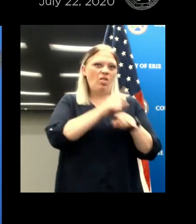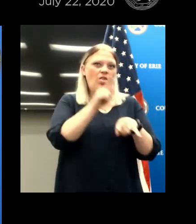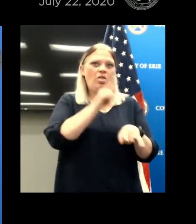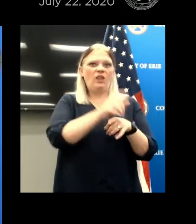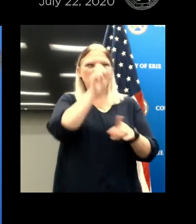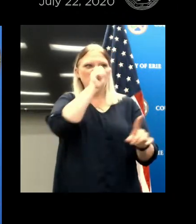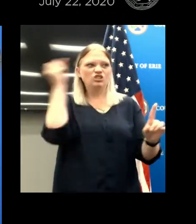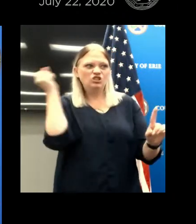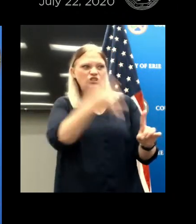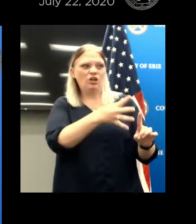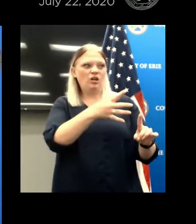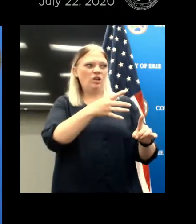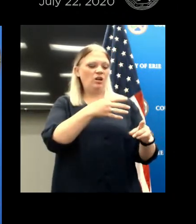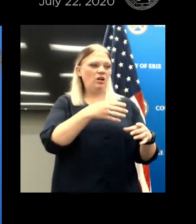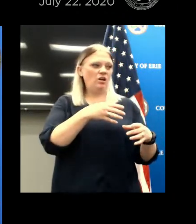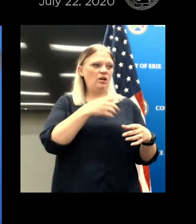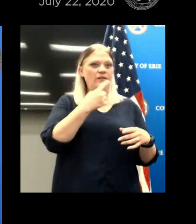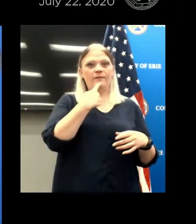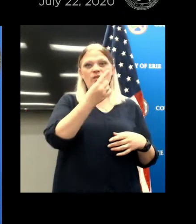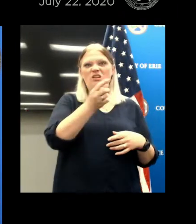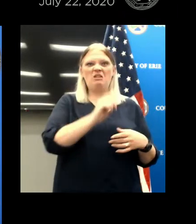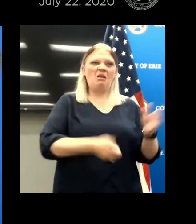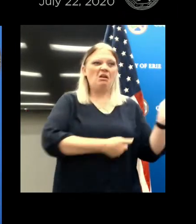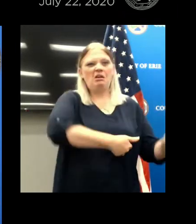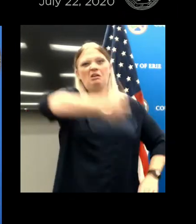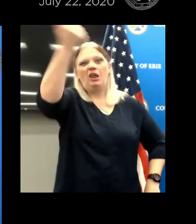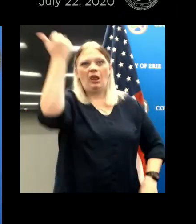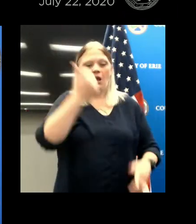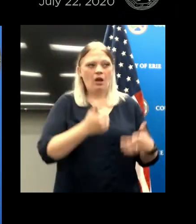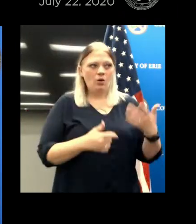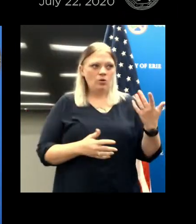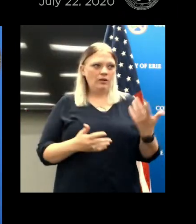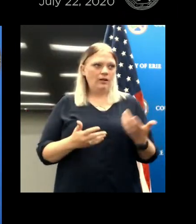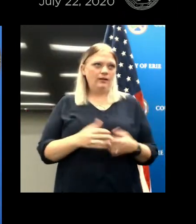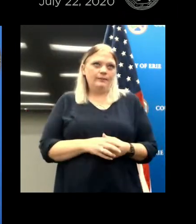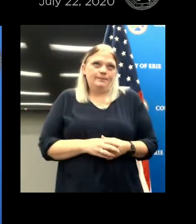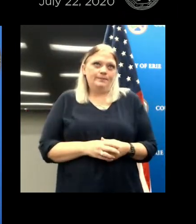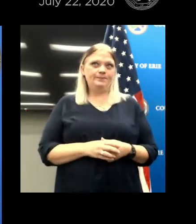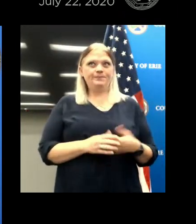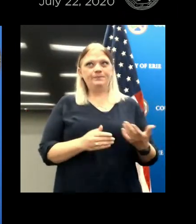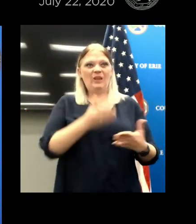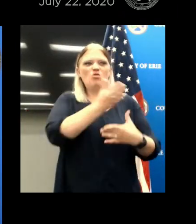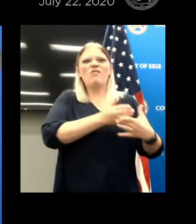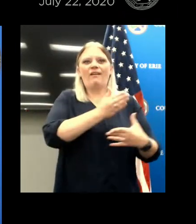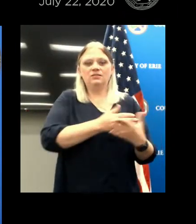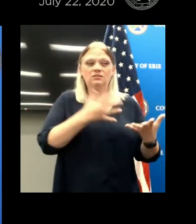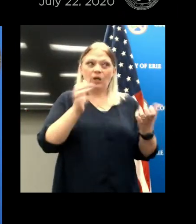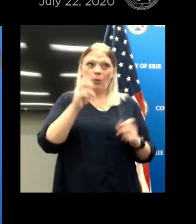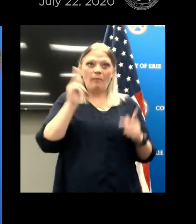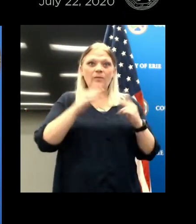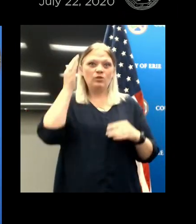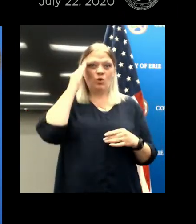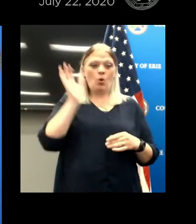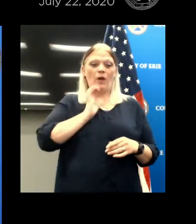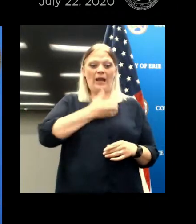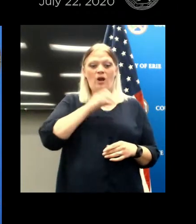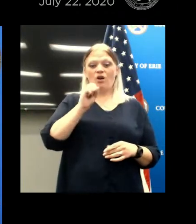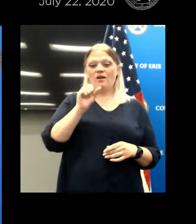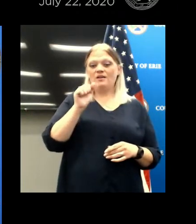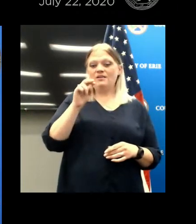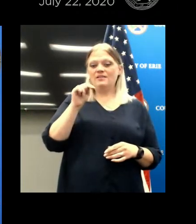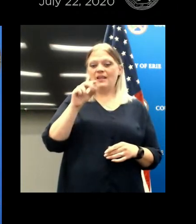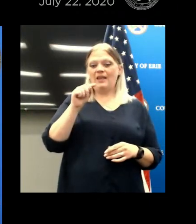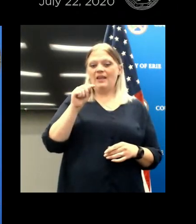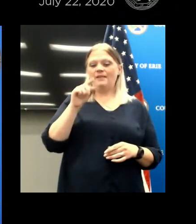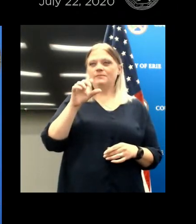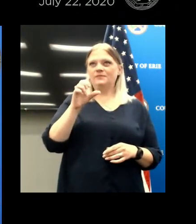been basically told to go where the sun doesn't shine, things like that. And I want the public to know that our sanitarians are there to work and protect